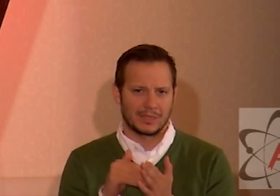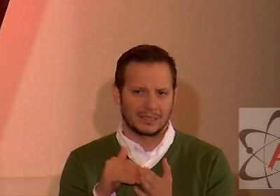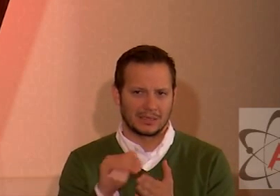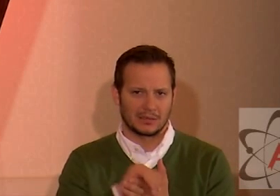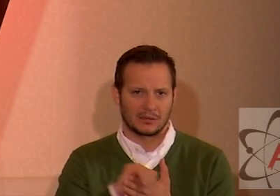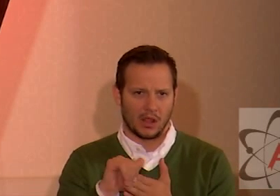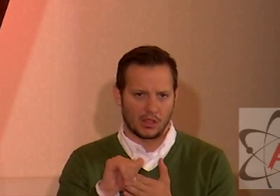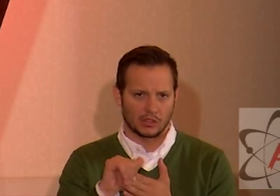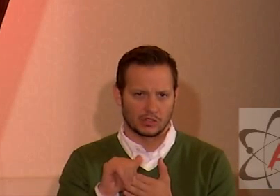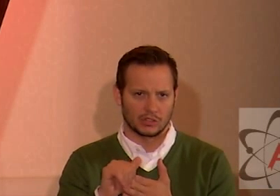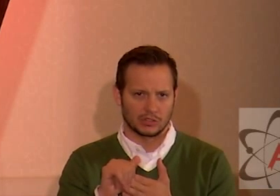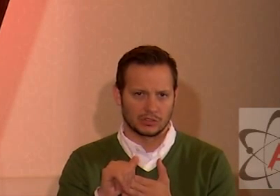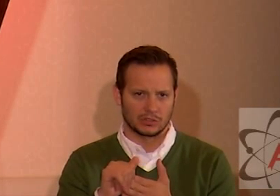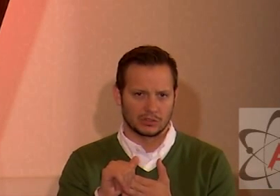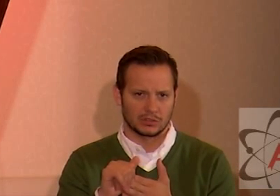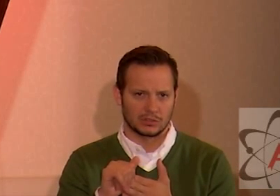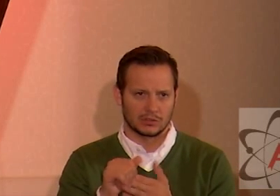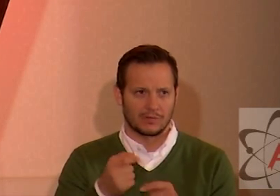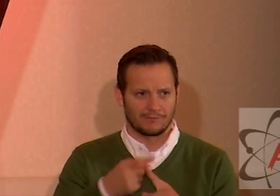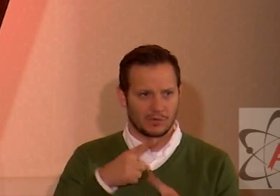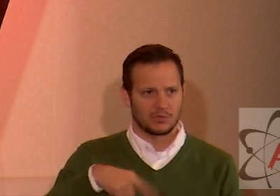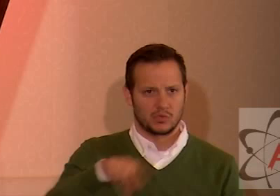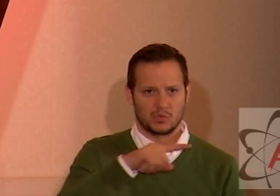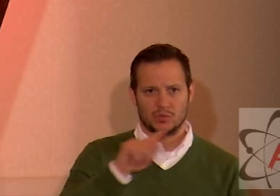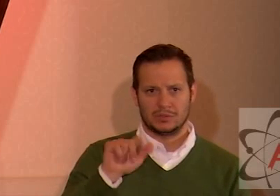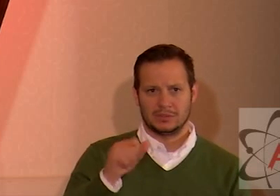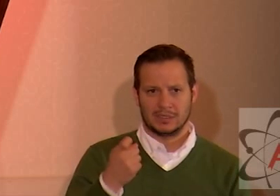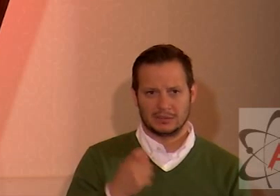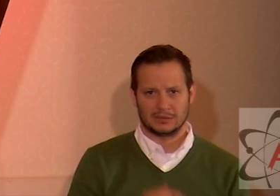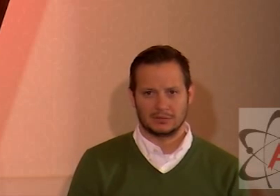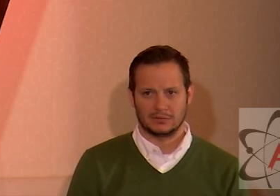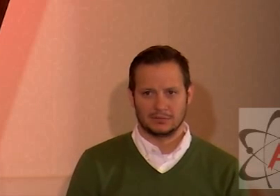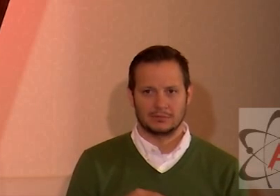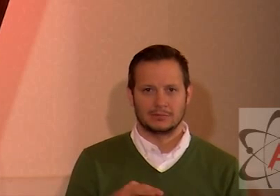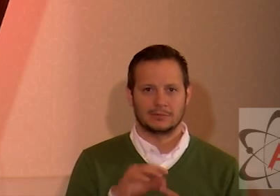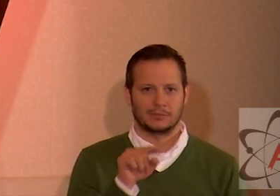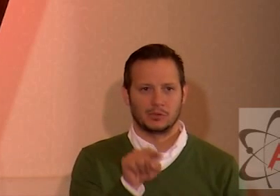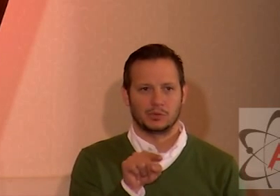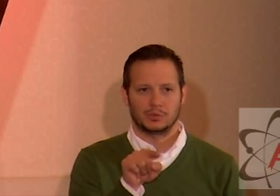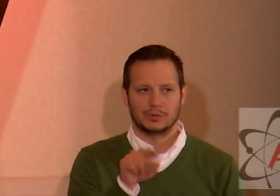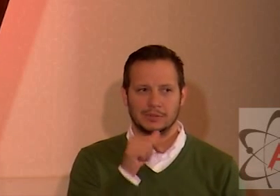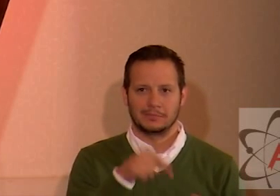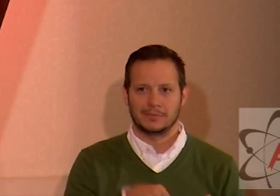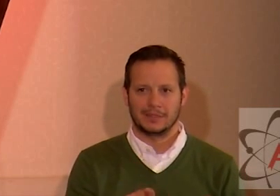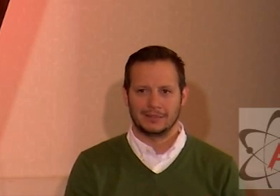in assistance from you. Except you, you didn't pay.